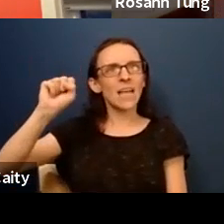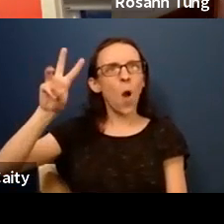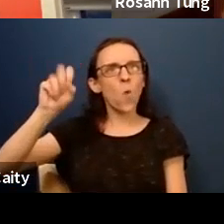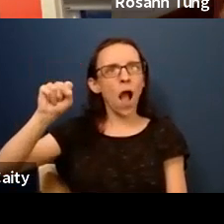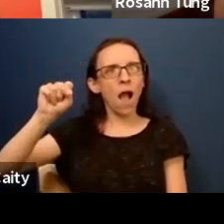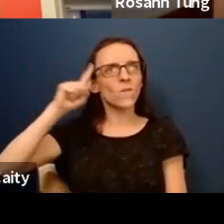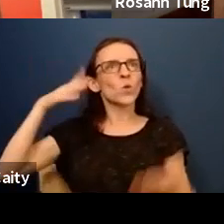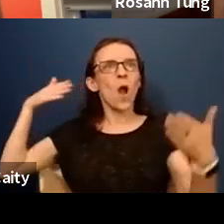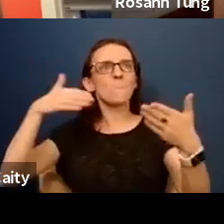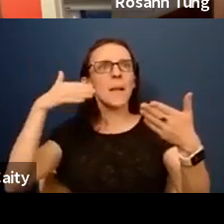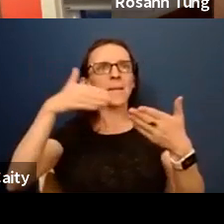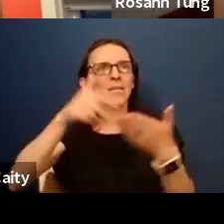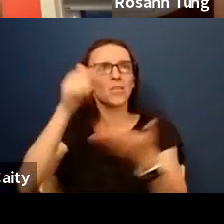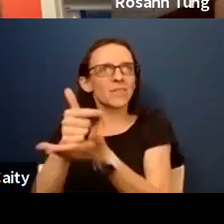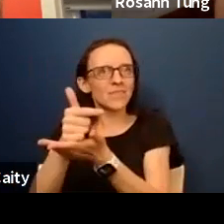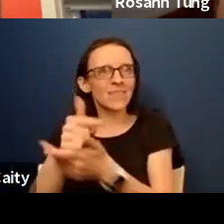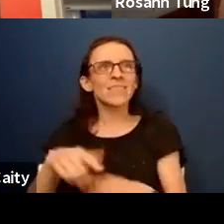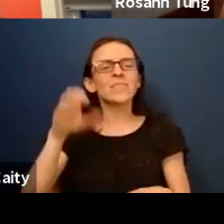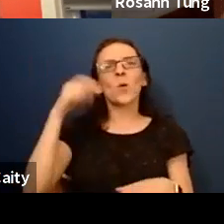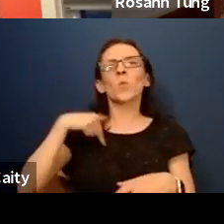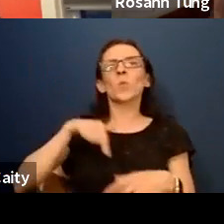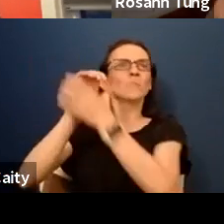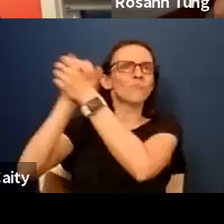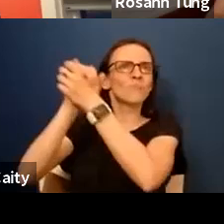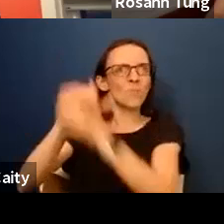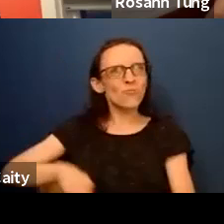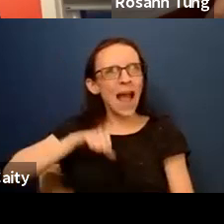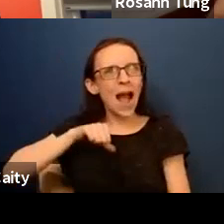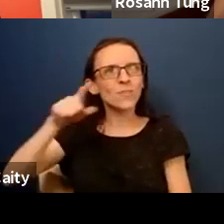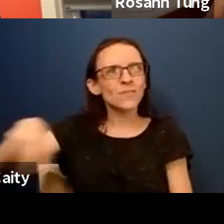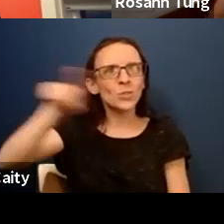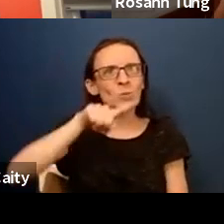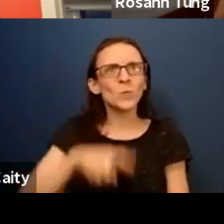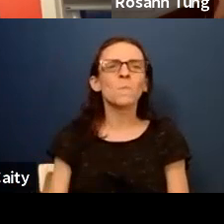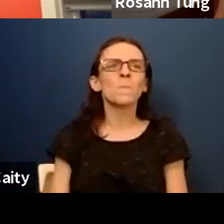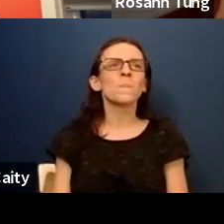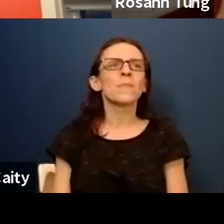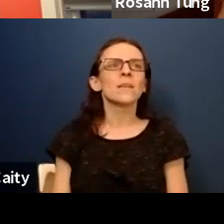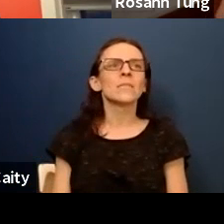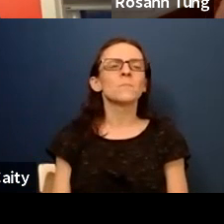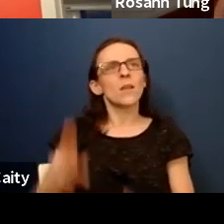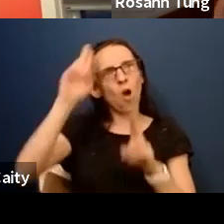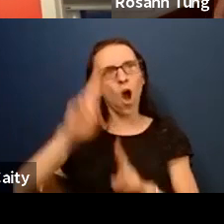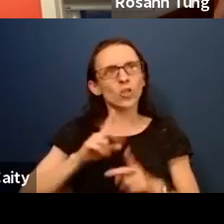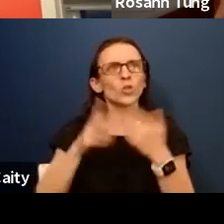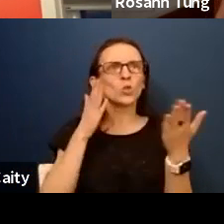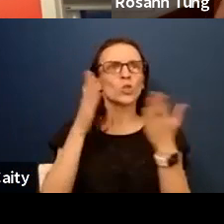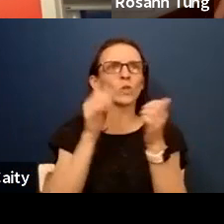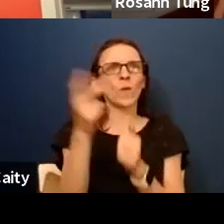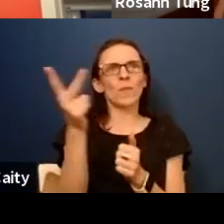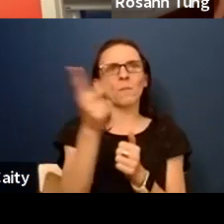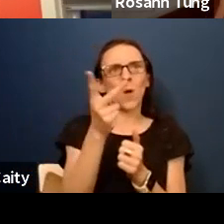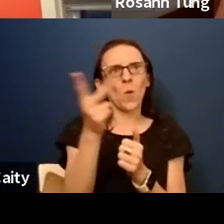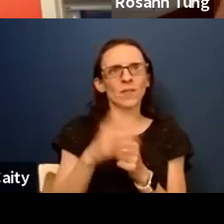are so very proud of you, and it's just a pleasure to serve with you both. So thank you